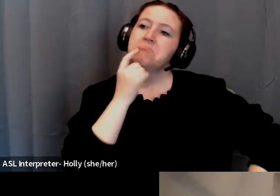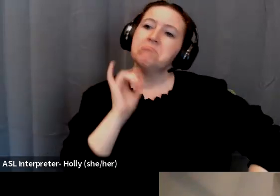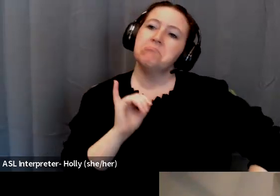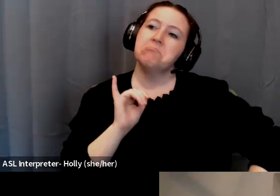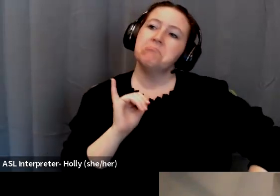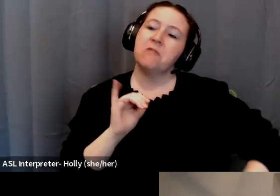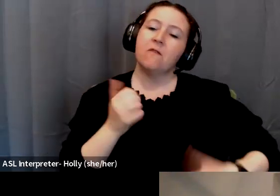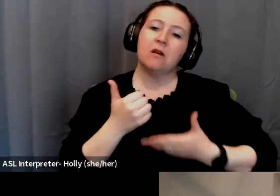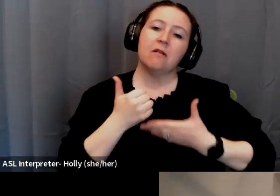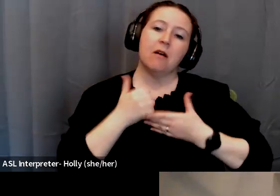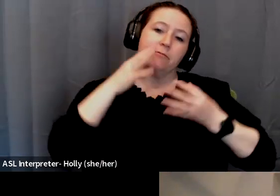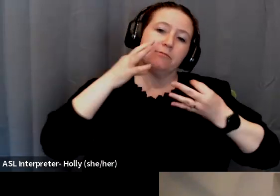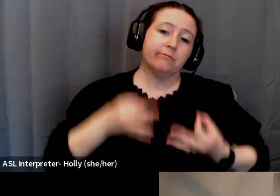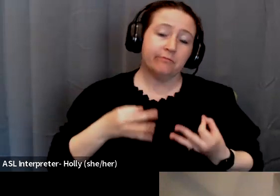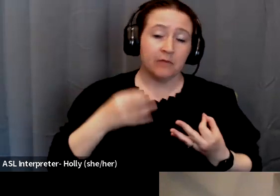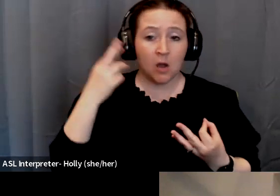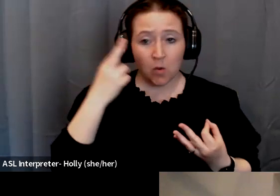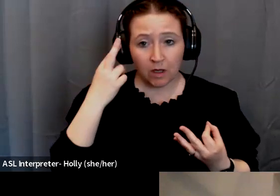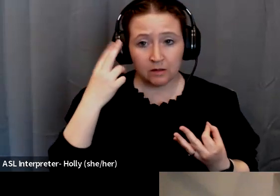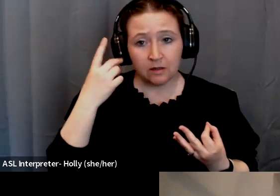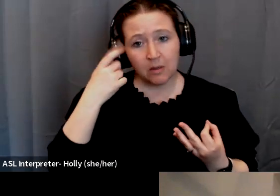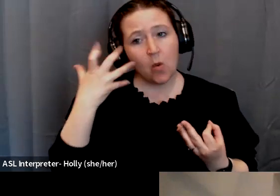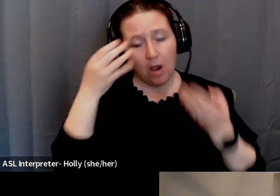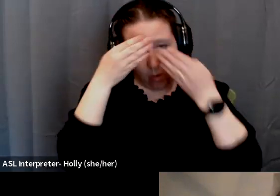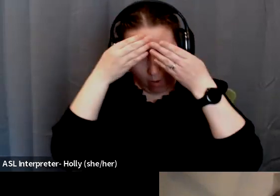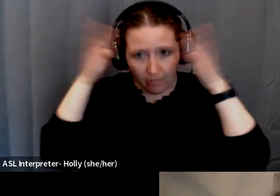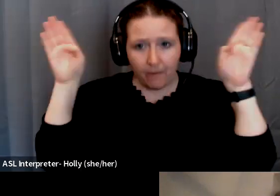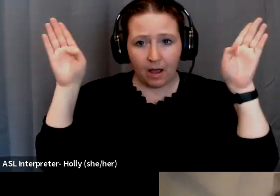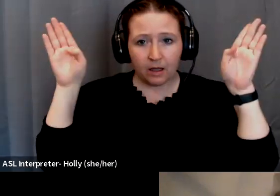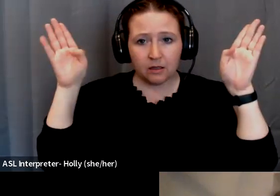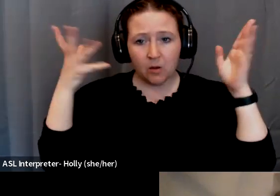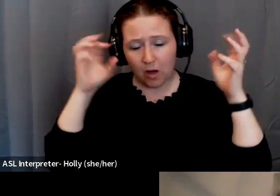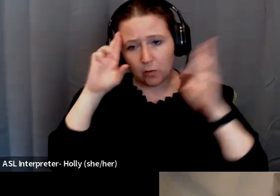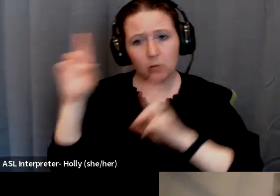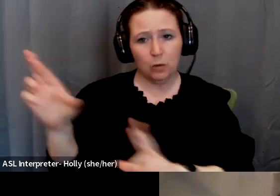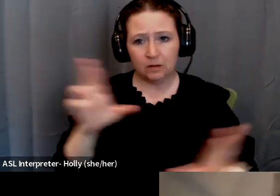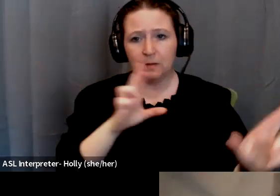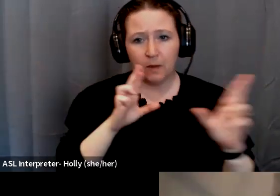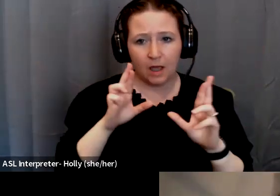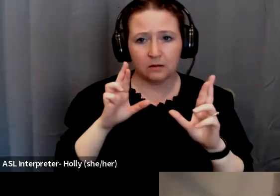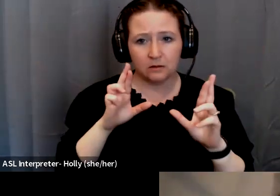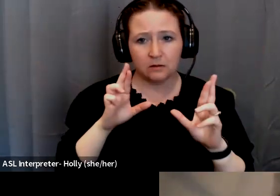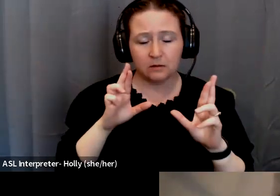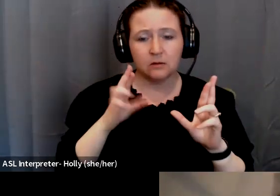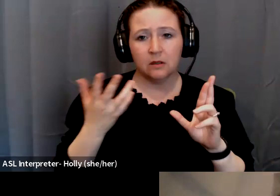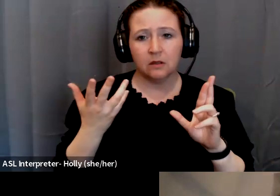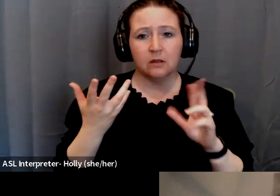make sure that we are being open-minded, we're being respectful, we're being